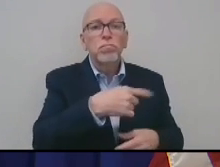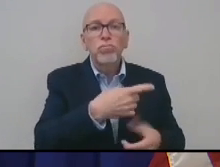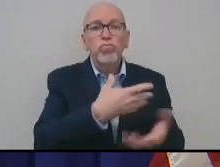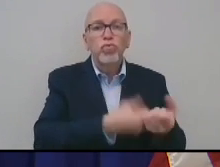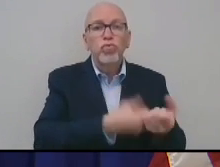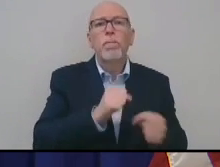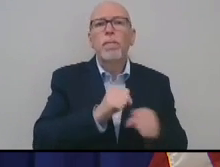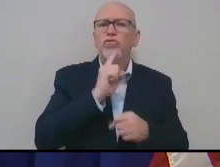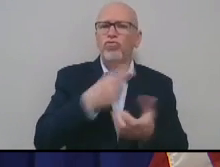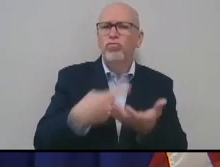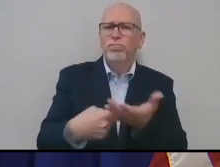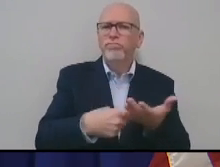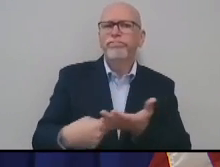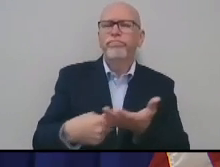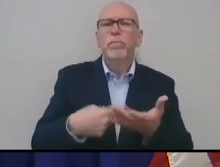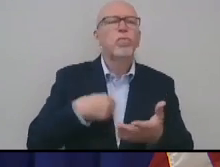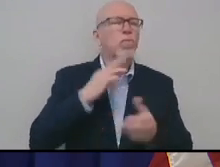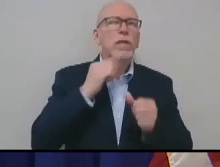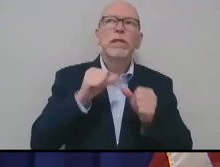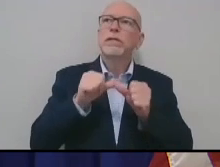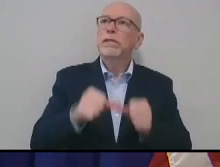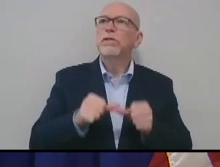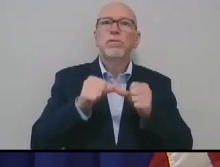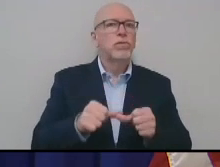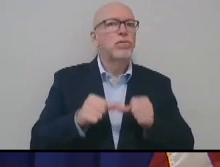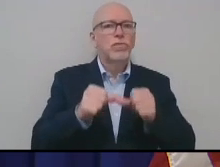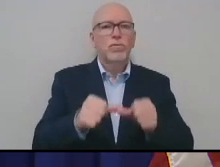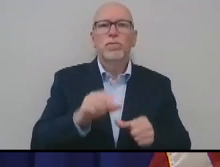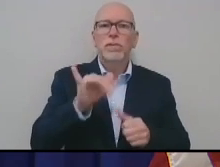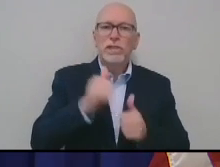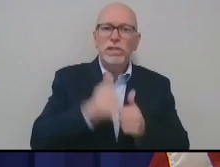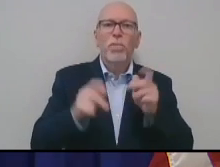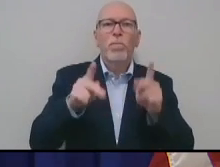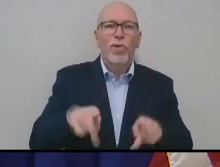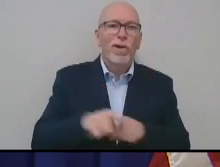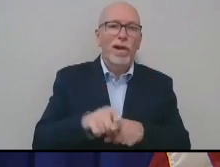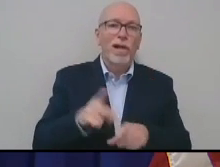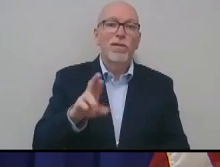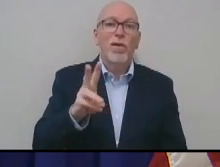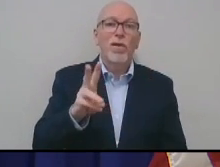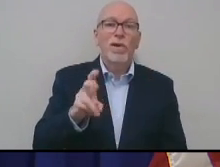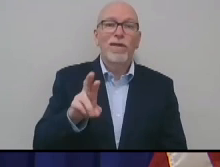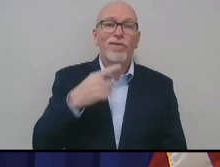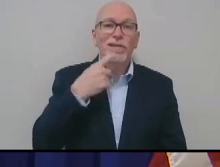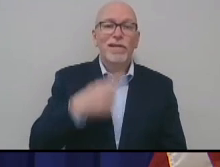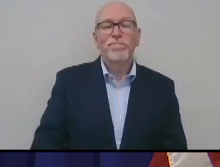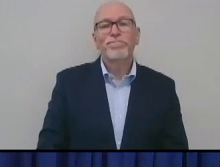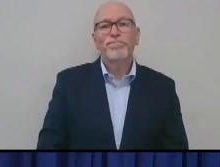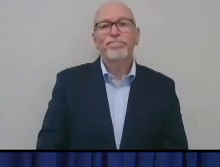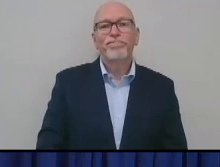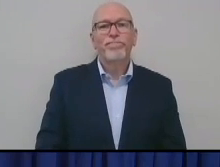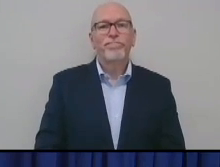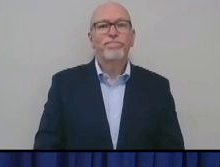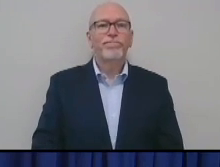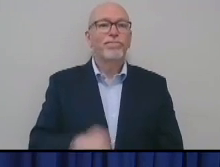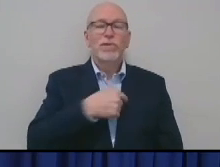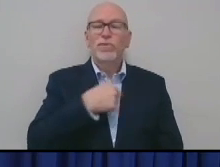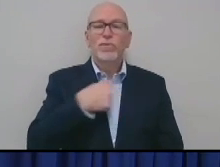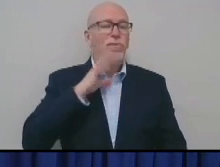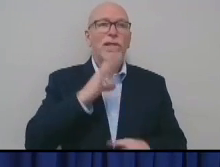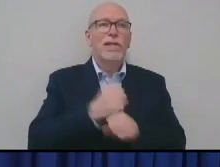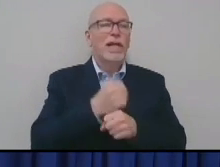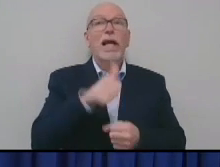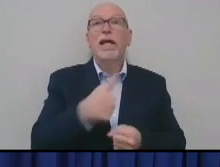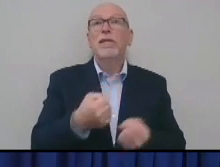So we'll continue to do this person by person, as Dr. Weaver said. Yeah, I agree. I think that we will take all the allies that we can get. So anybody who is